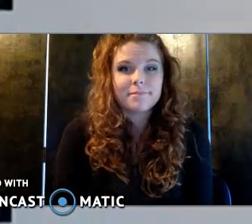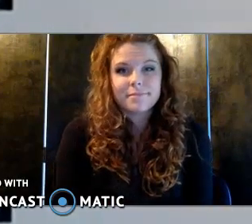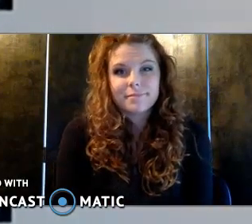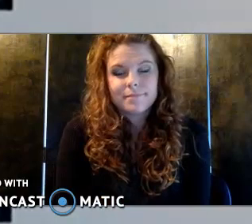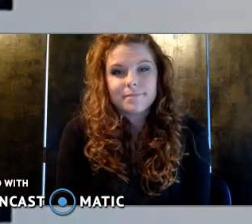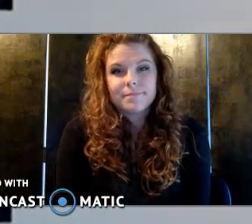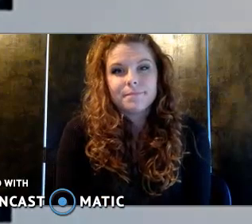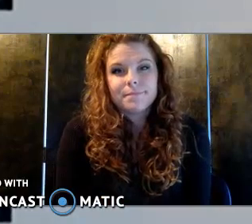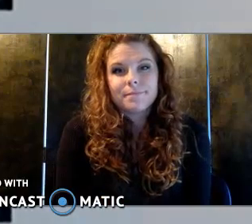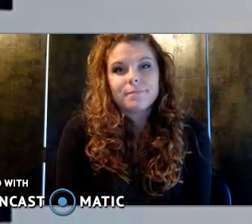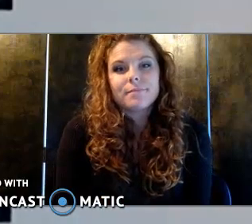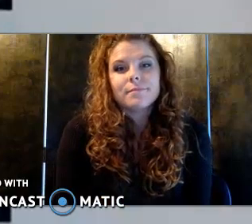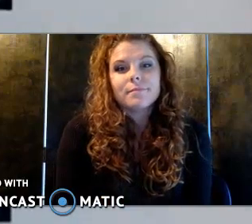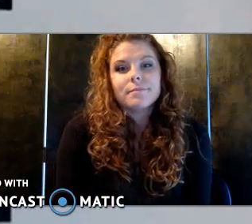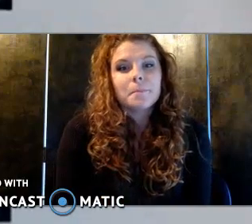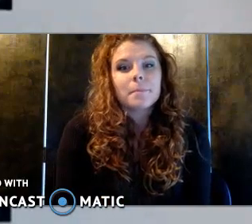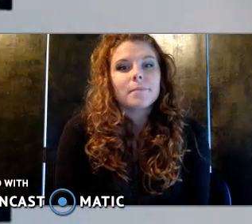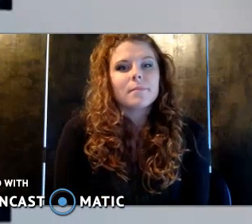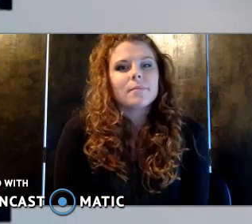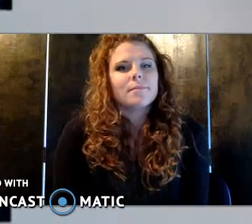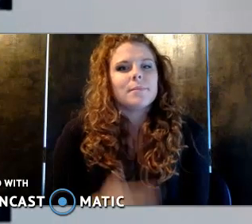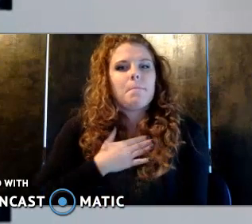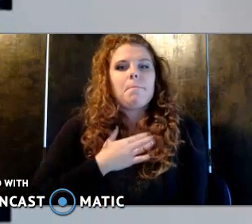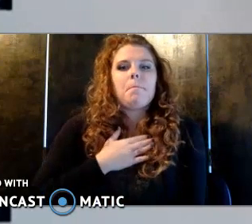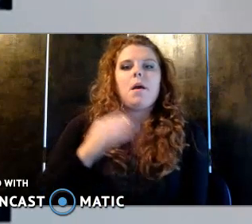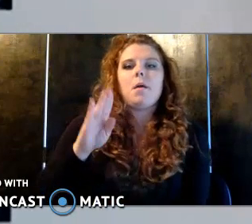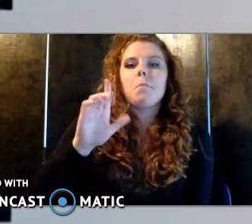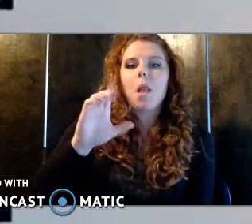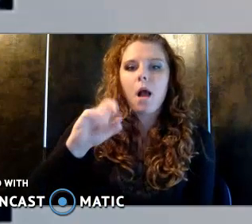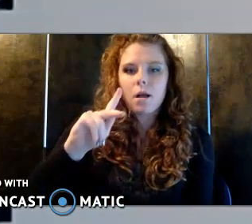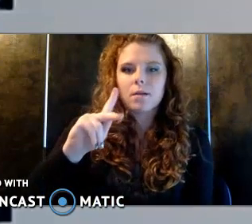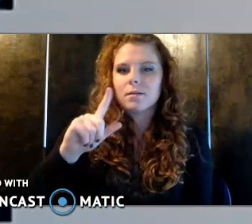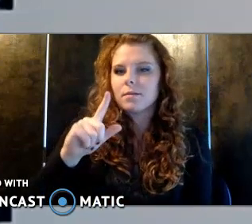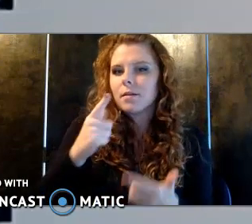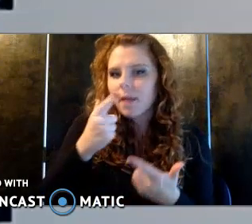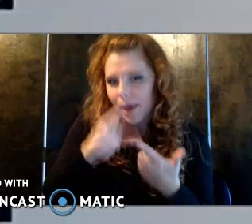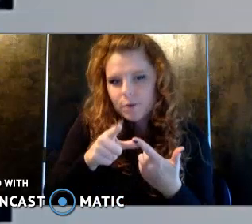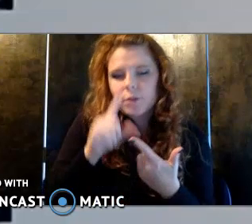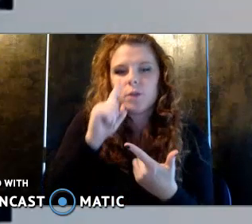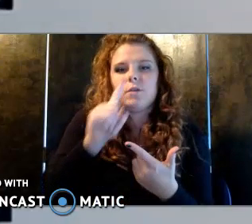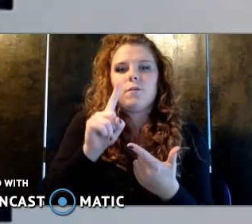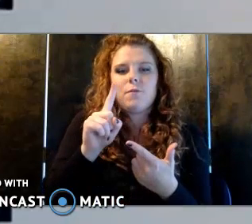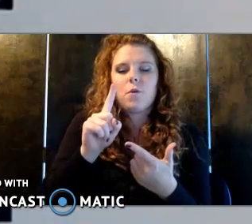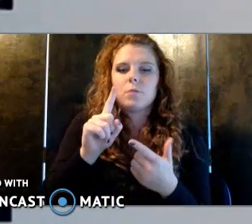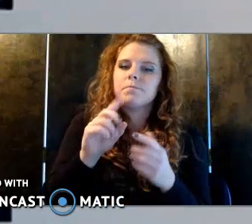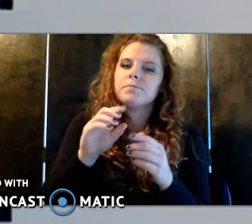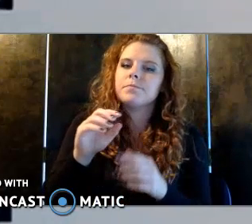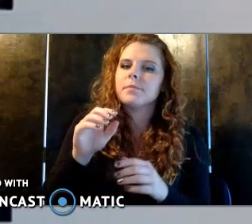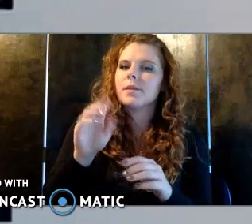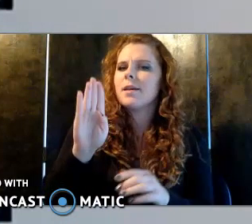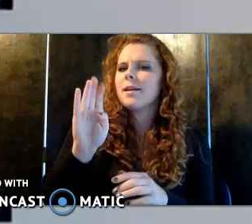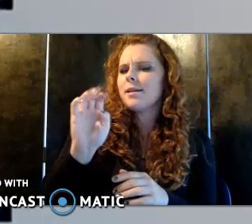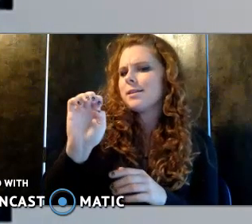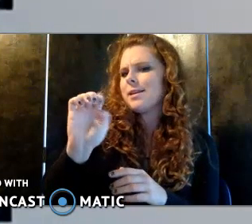erase. Okay, so this is my block letters when I have my squared off edges. Okay, I can